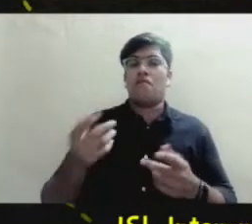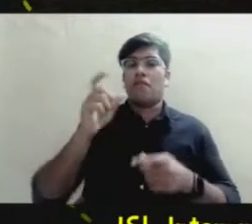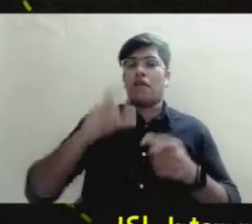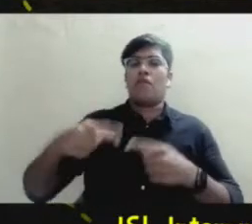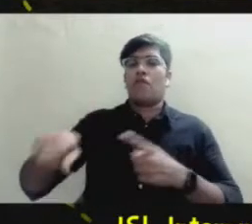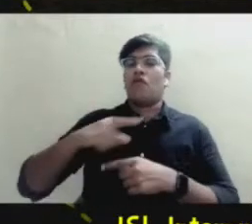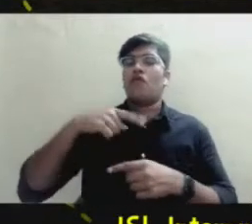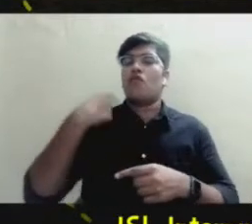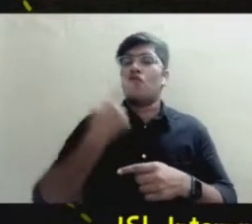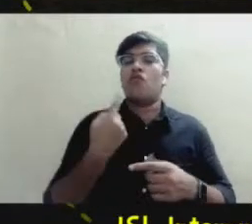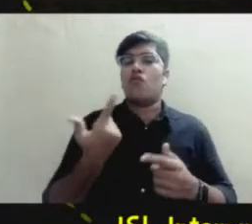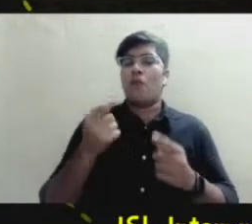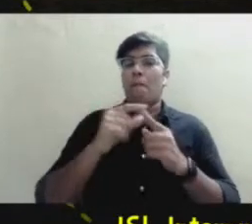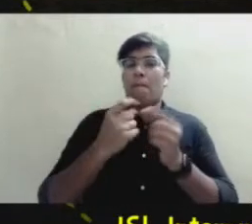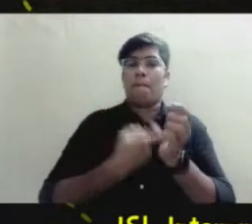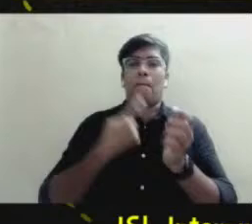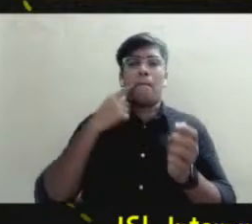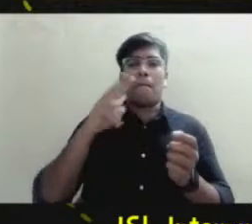a society,